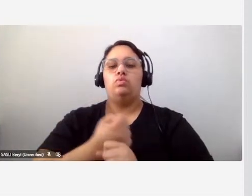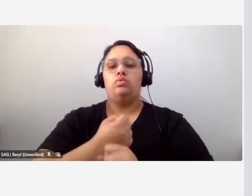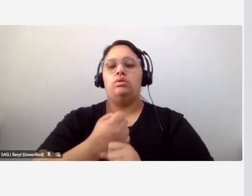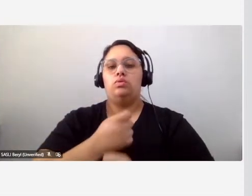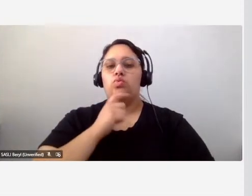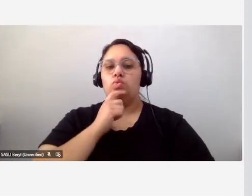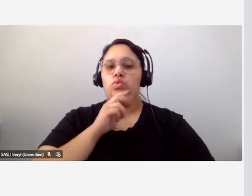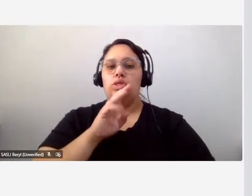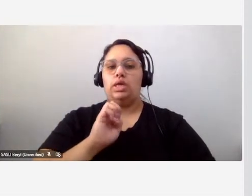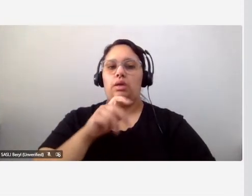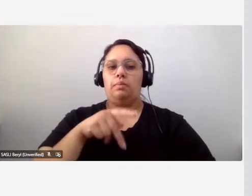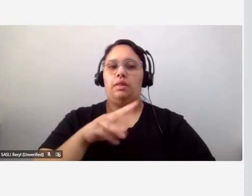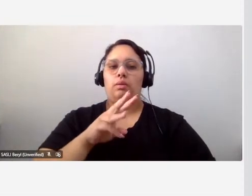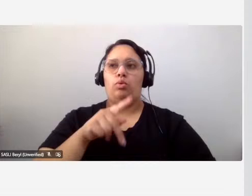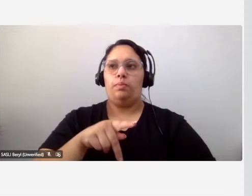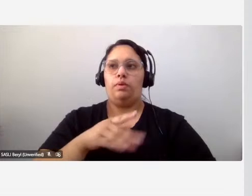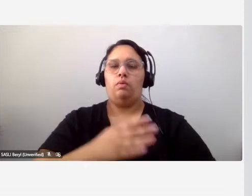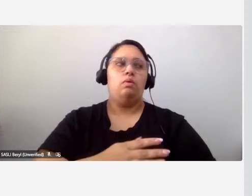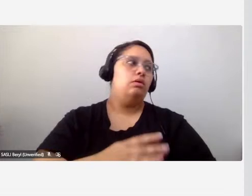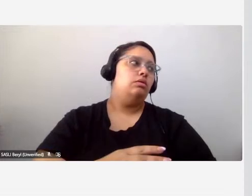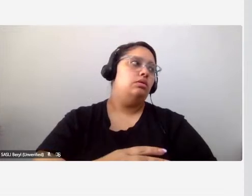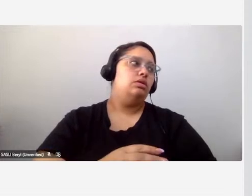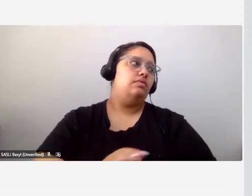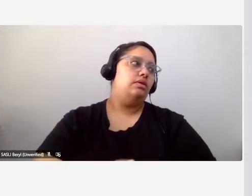workers for your facilities?